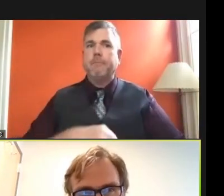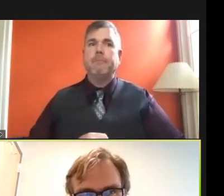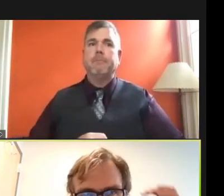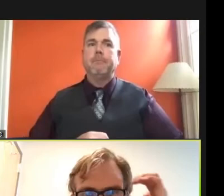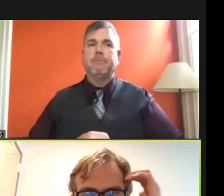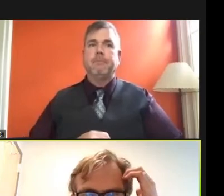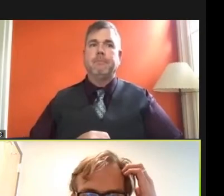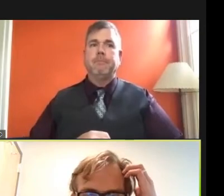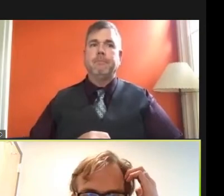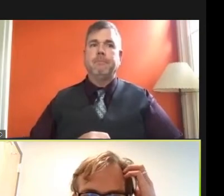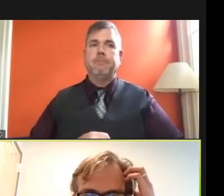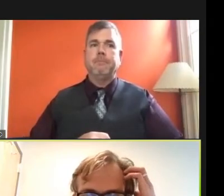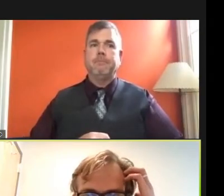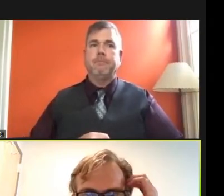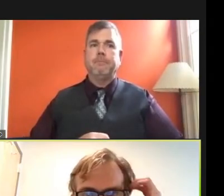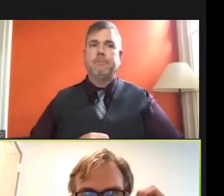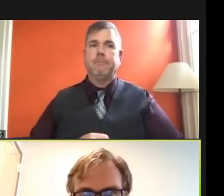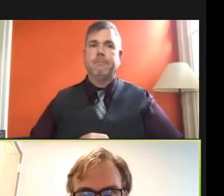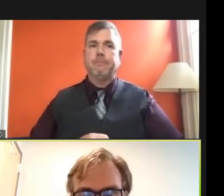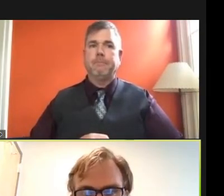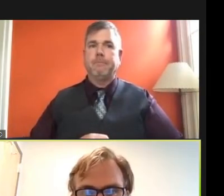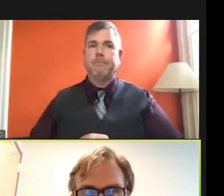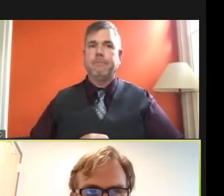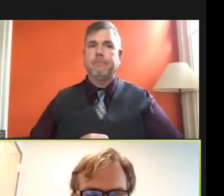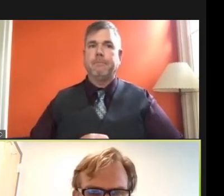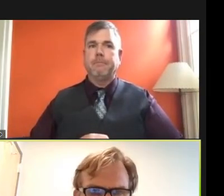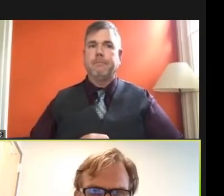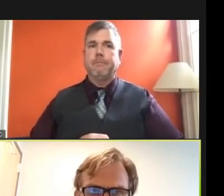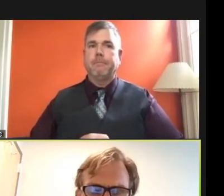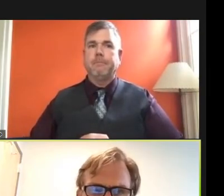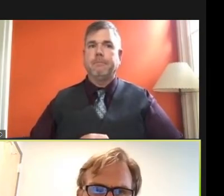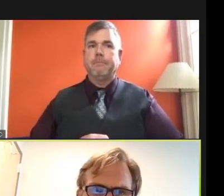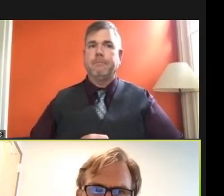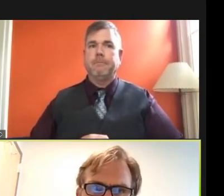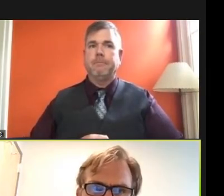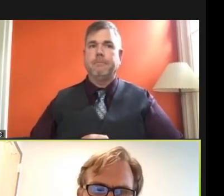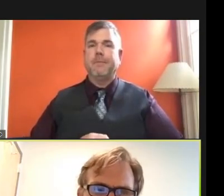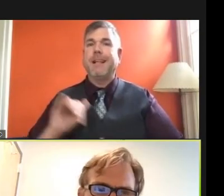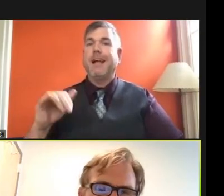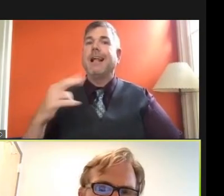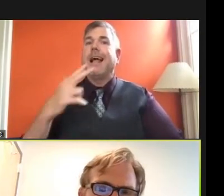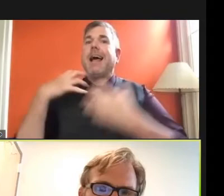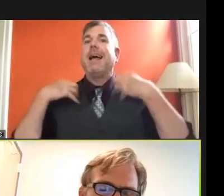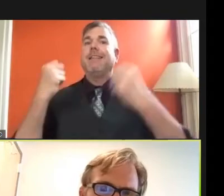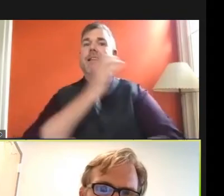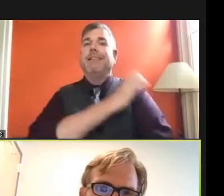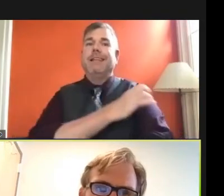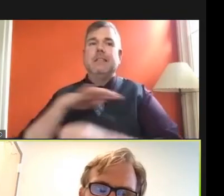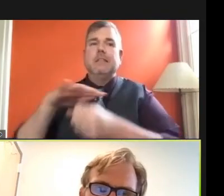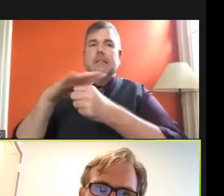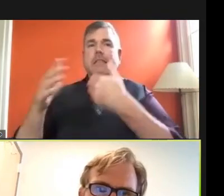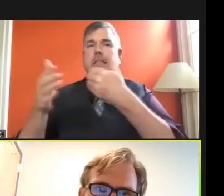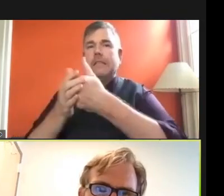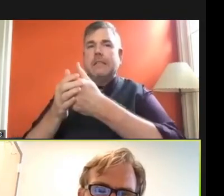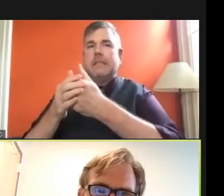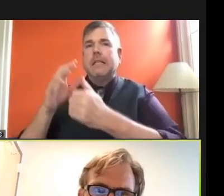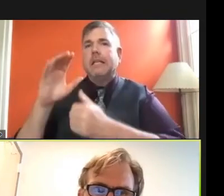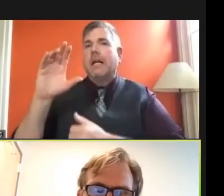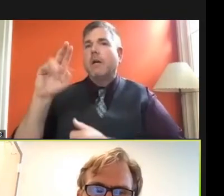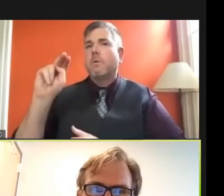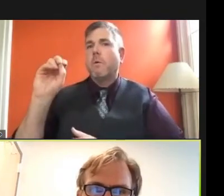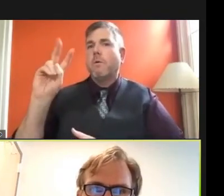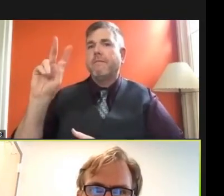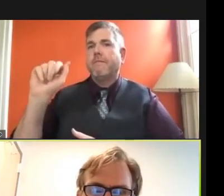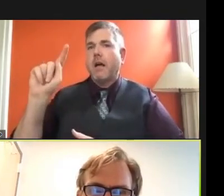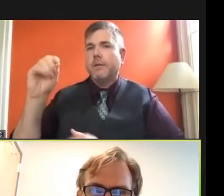network of clinics across Novato, mainly San Rafael. And it really aligns well with this community that's